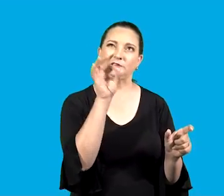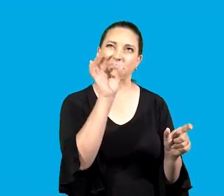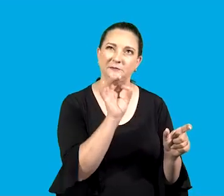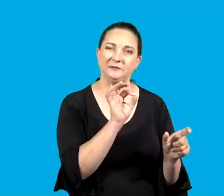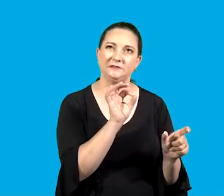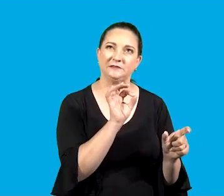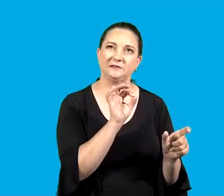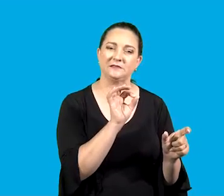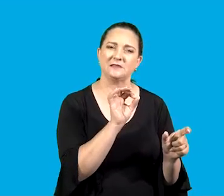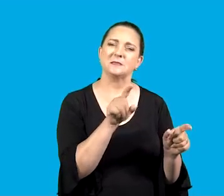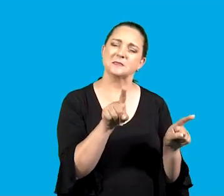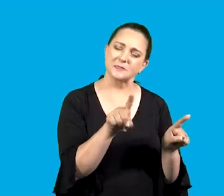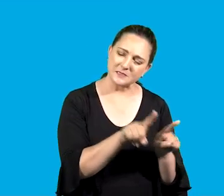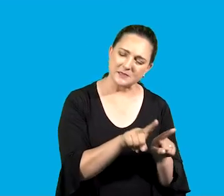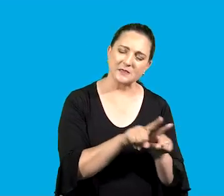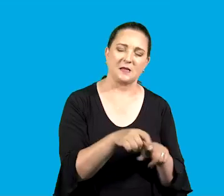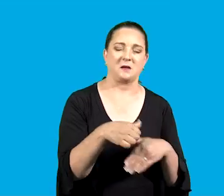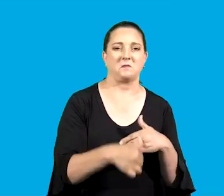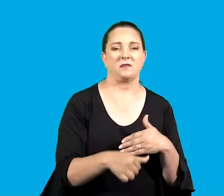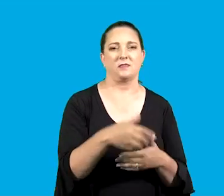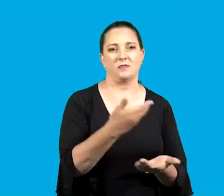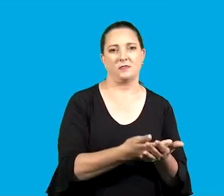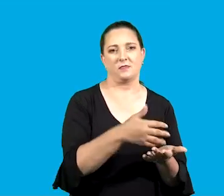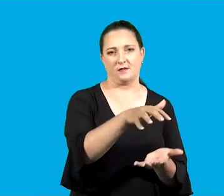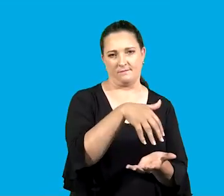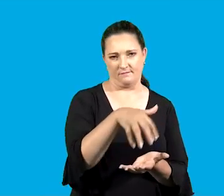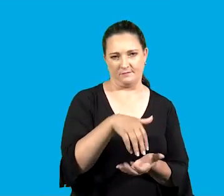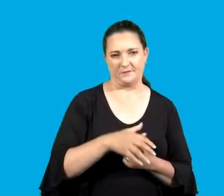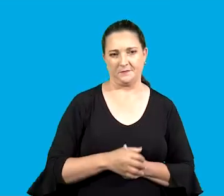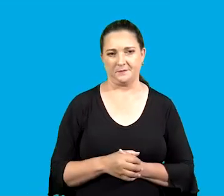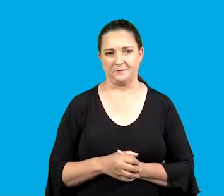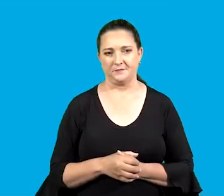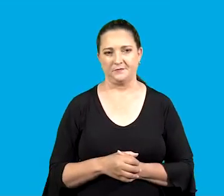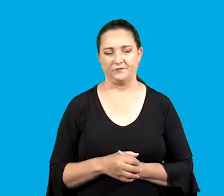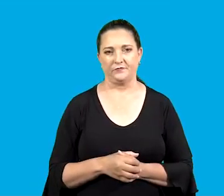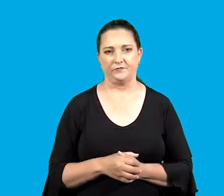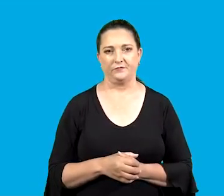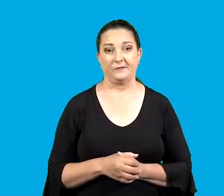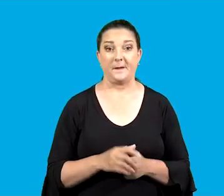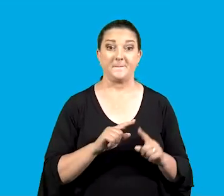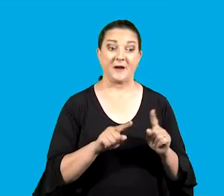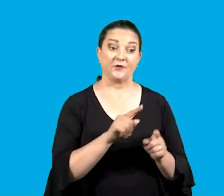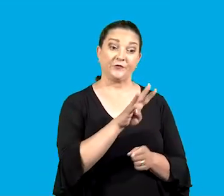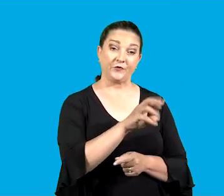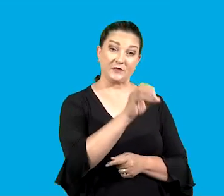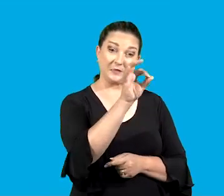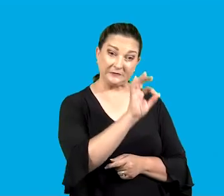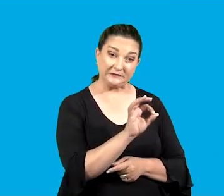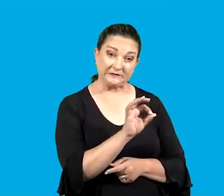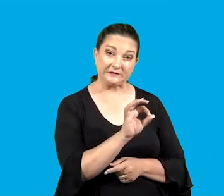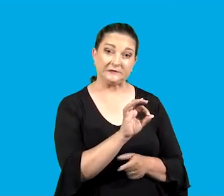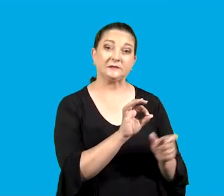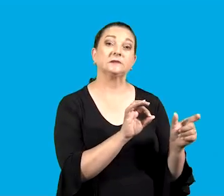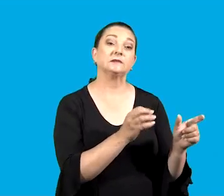is collected in the month of sale. So I'll come here, then I'll get 40% of that now. And the 40% of that is